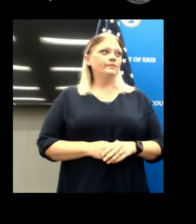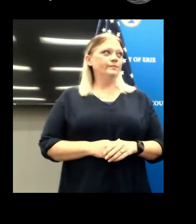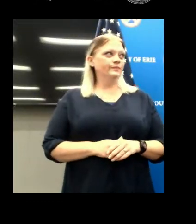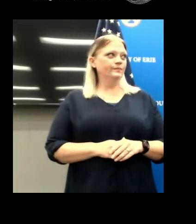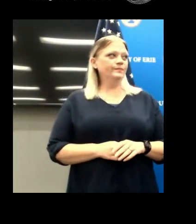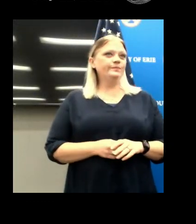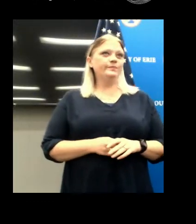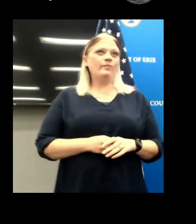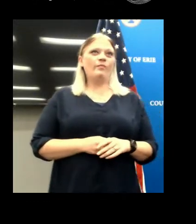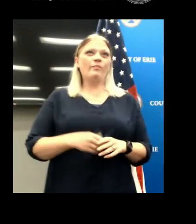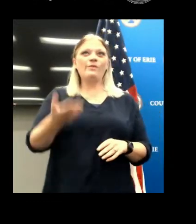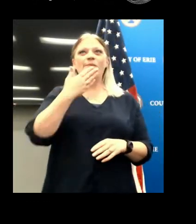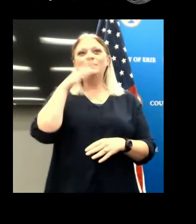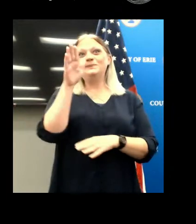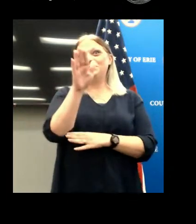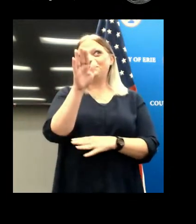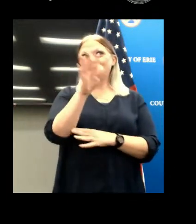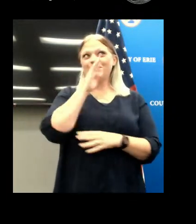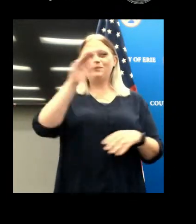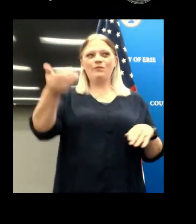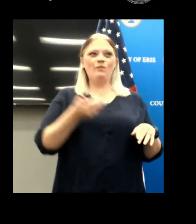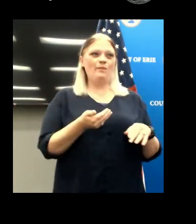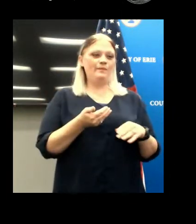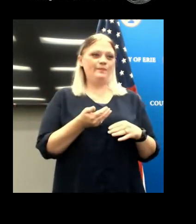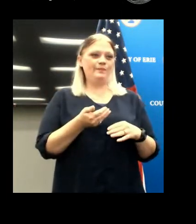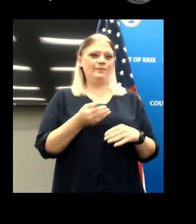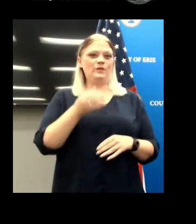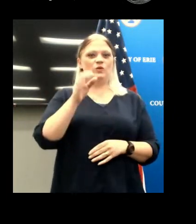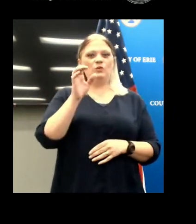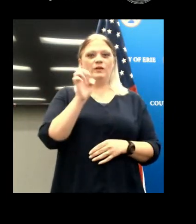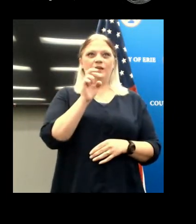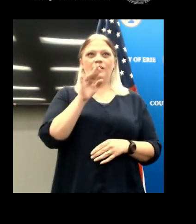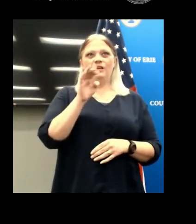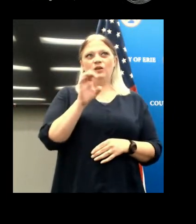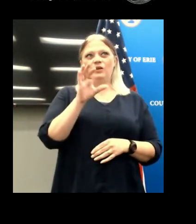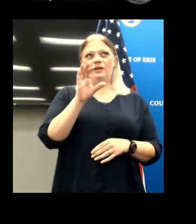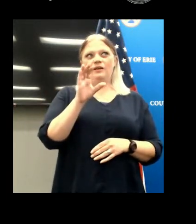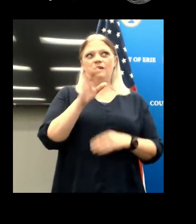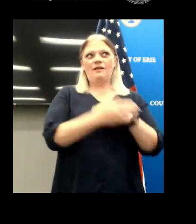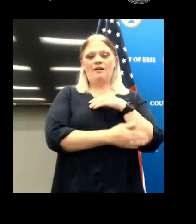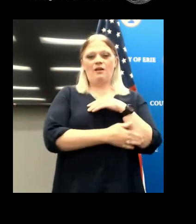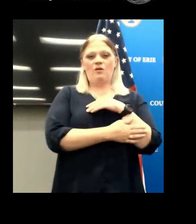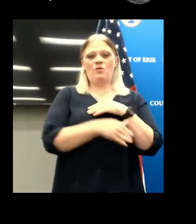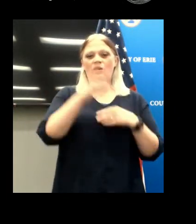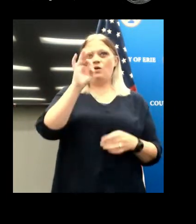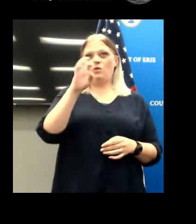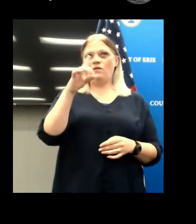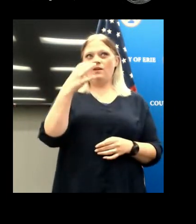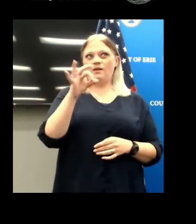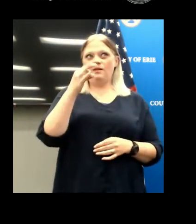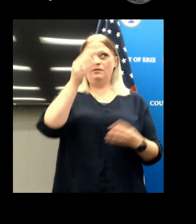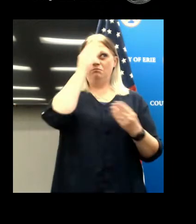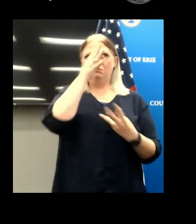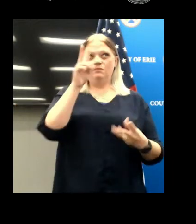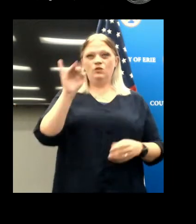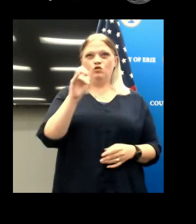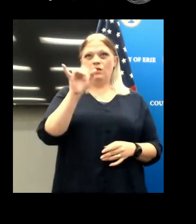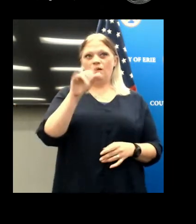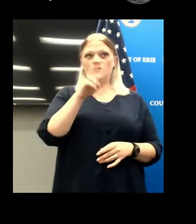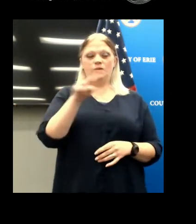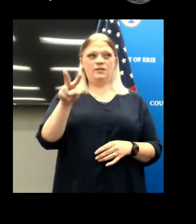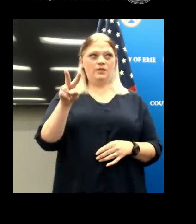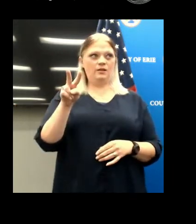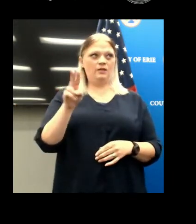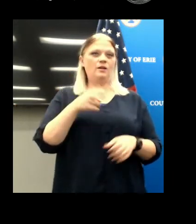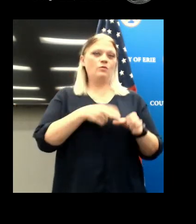We all set? Okay, very good. Good afternoon and welcome to our Erie County COVID-19 update for July 22nd. I am